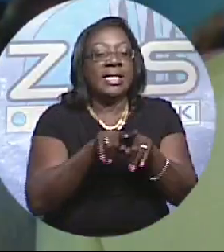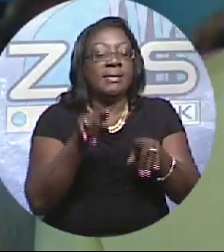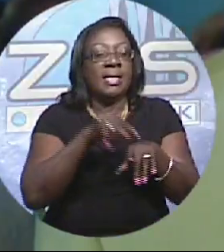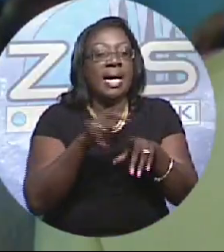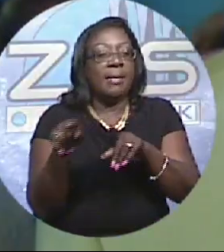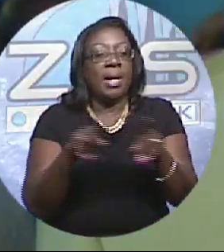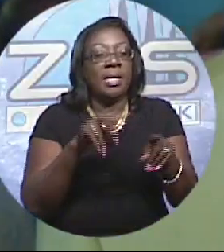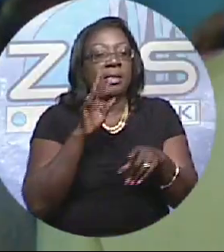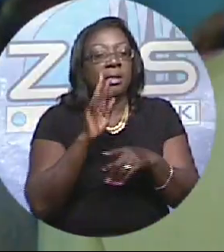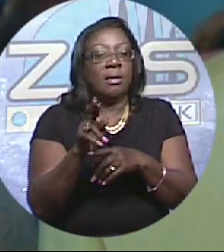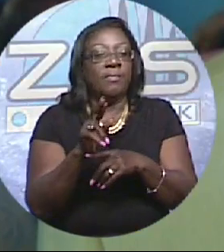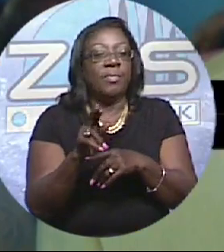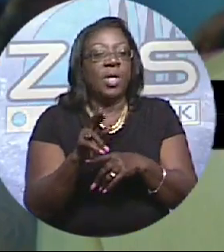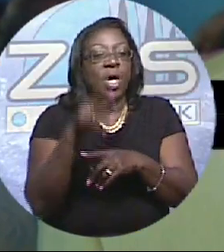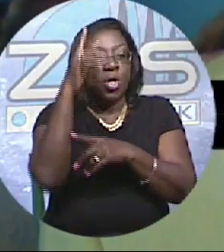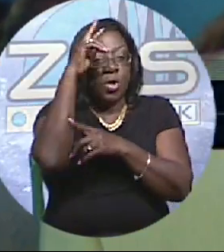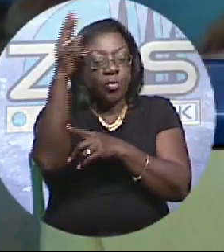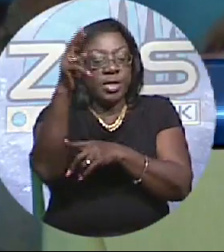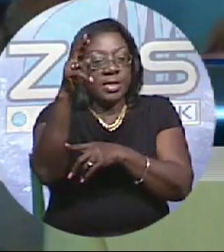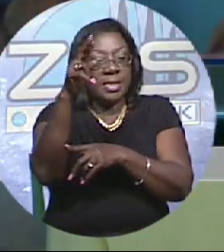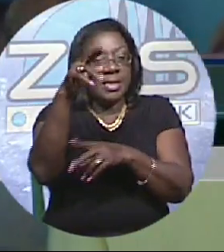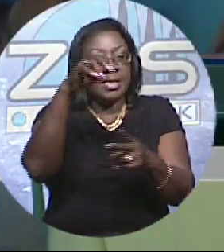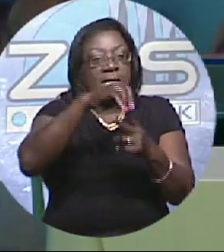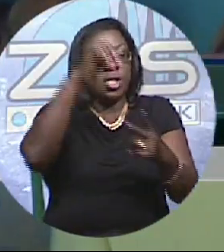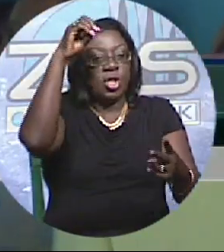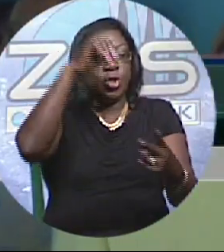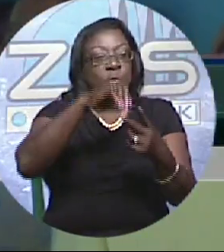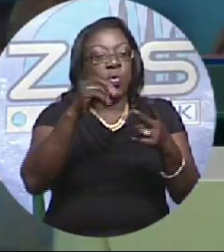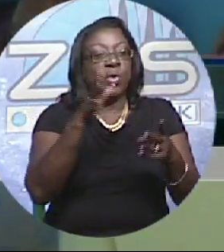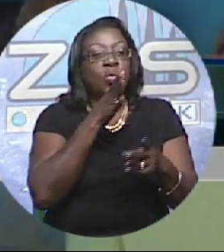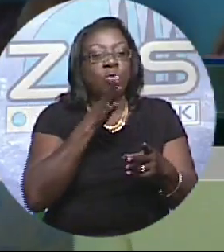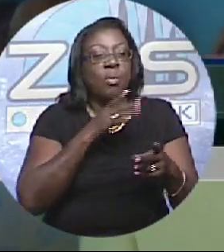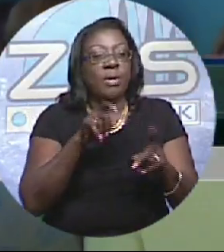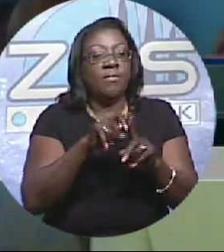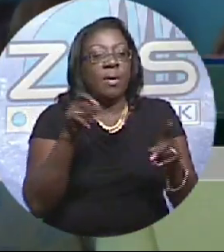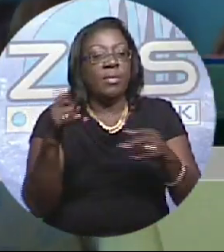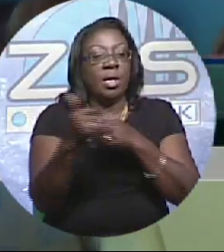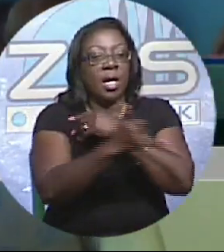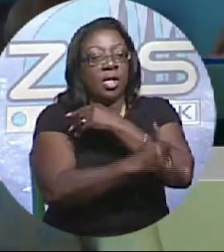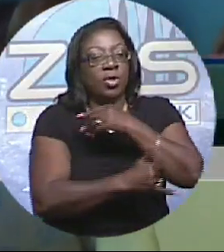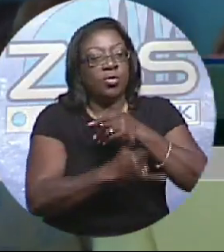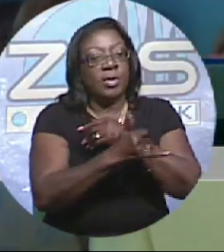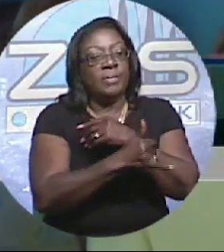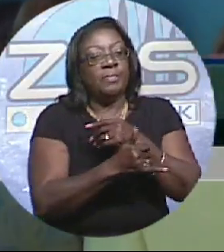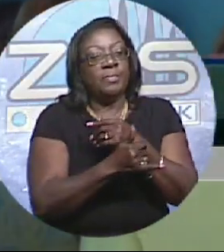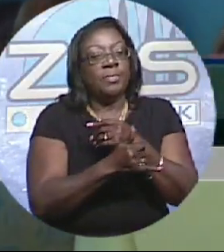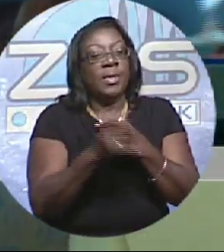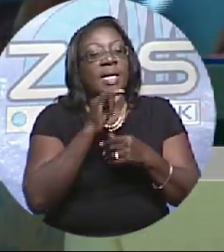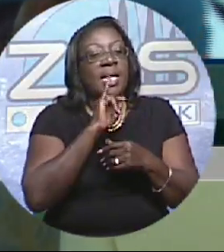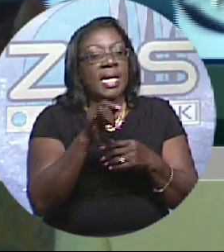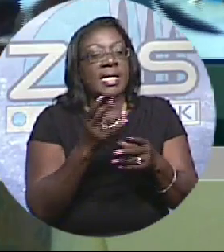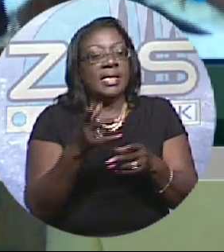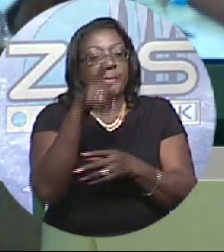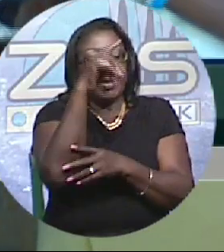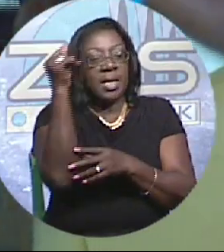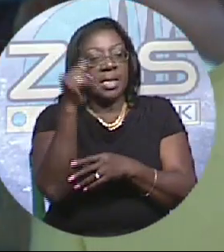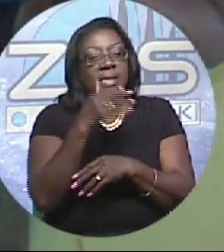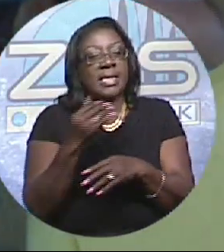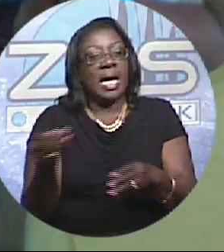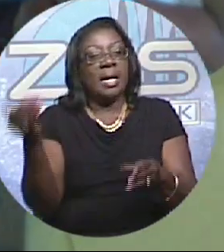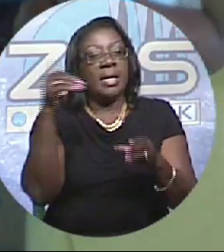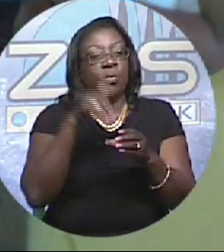The reasons they pick various women from the country is because they're involved